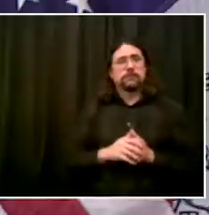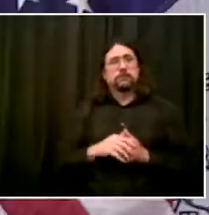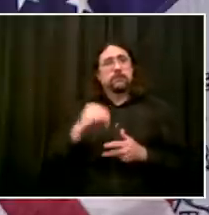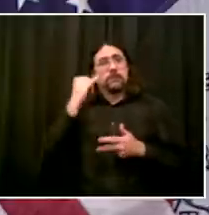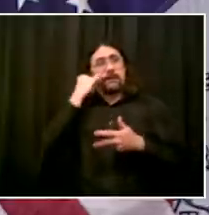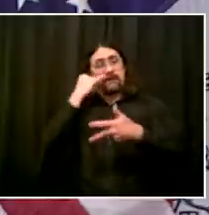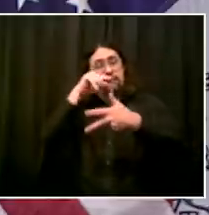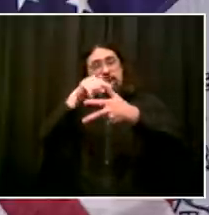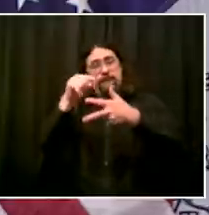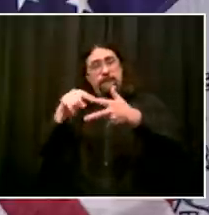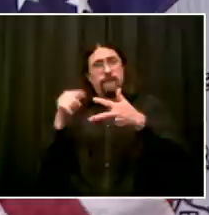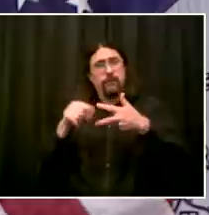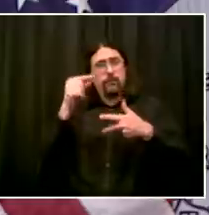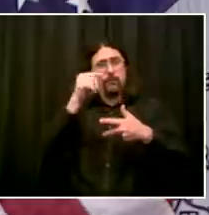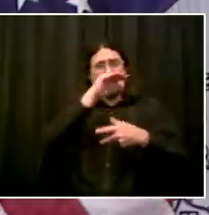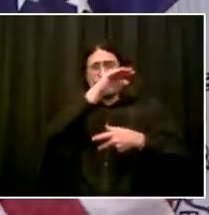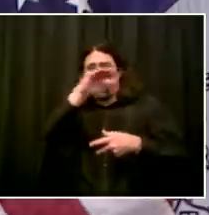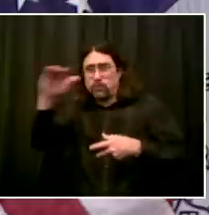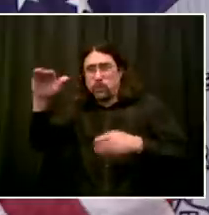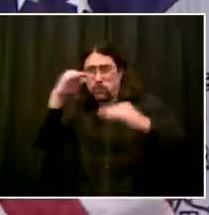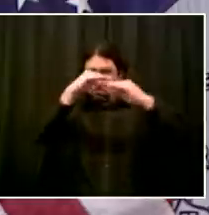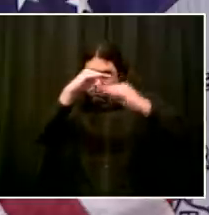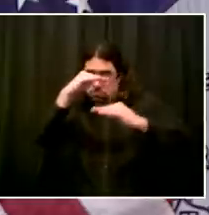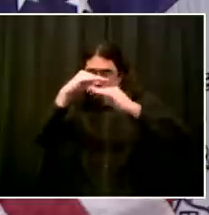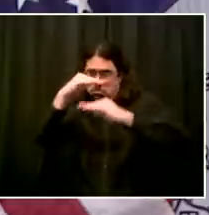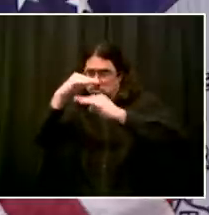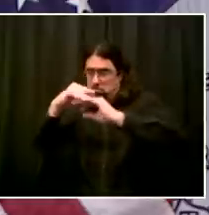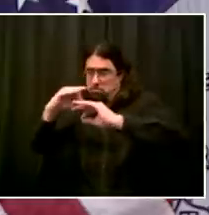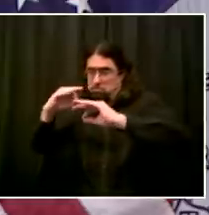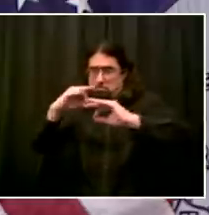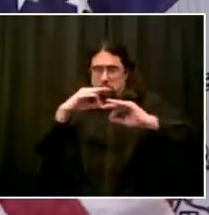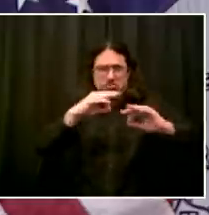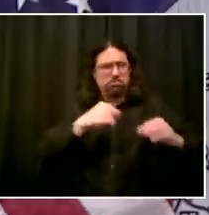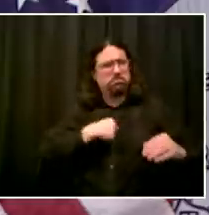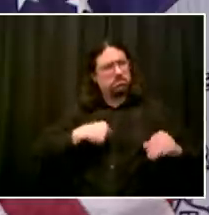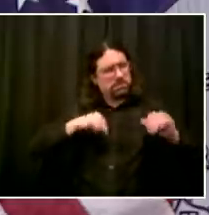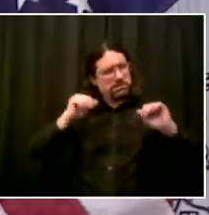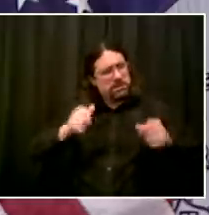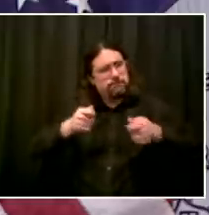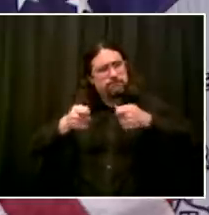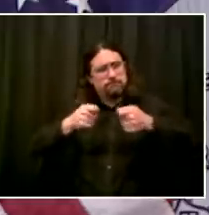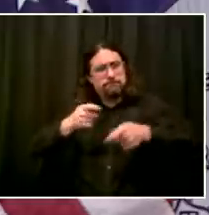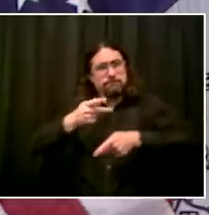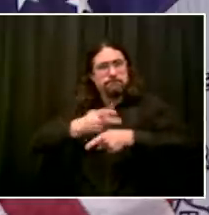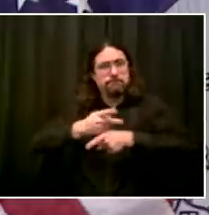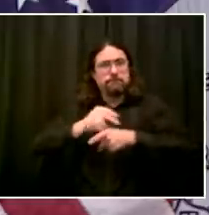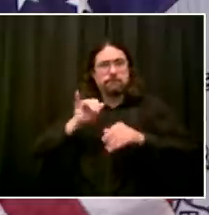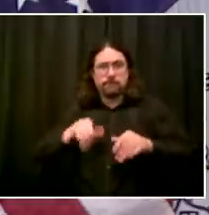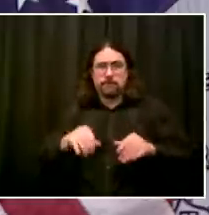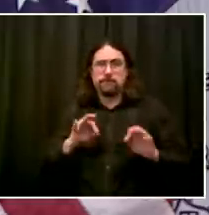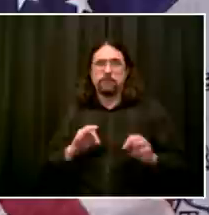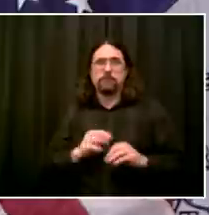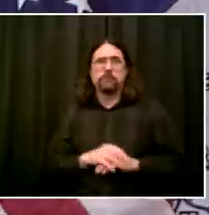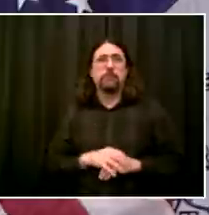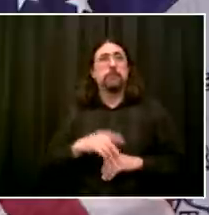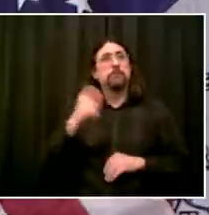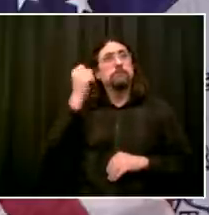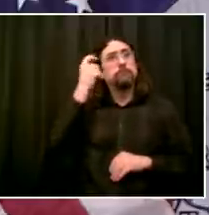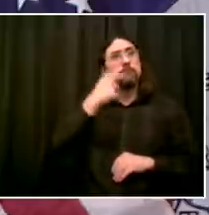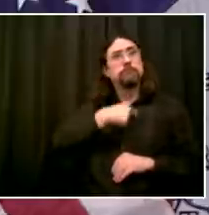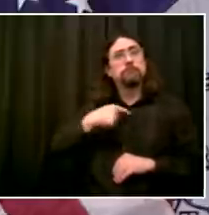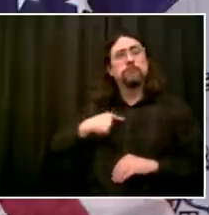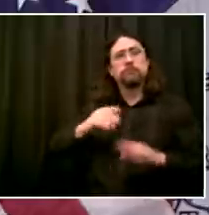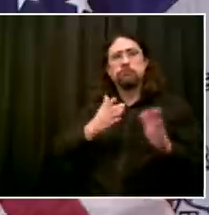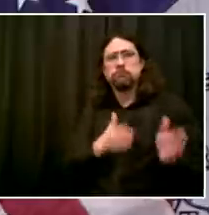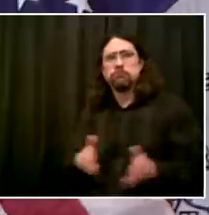And again, we would always be guarding against any resurgence. So we would put the foot on the gas more if we needed